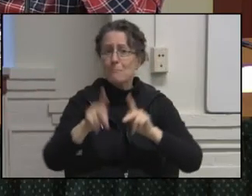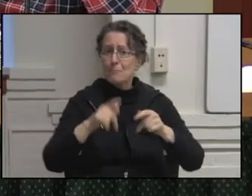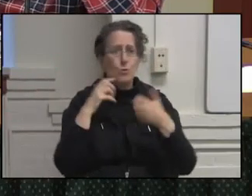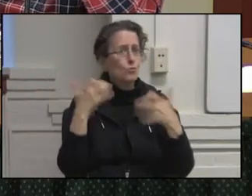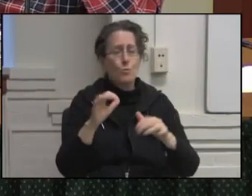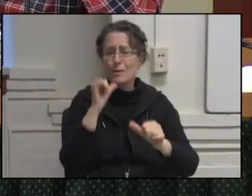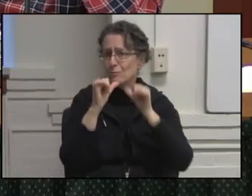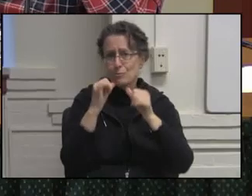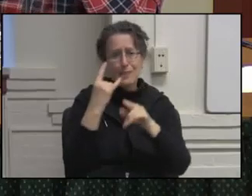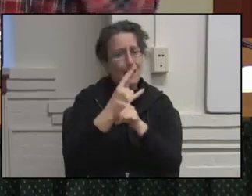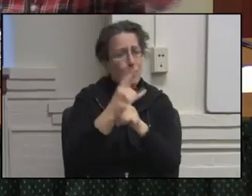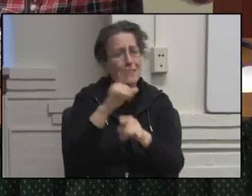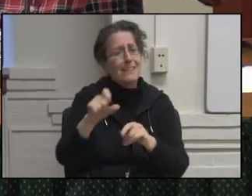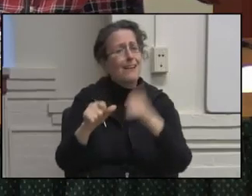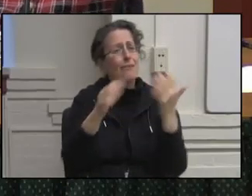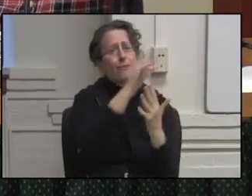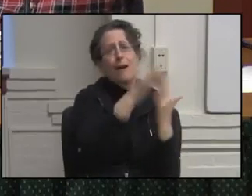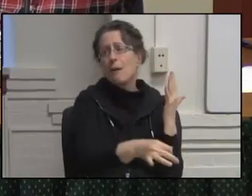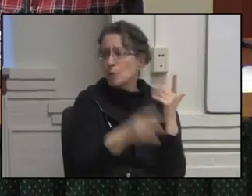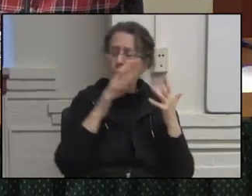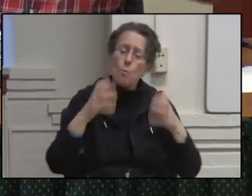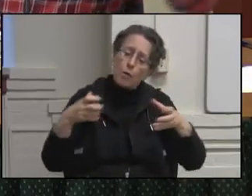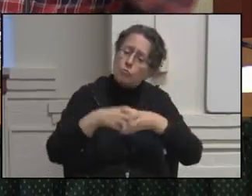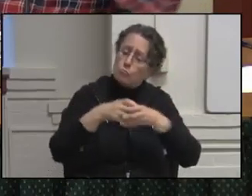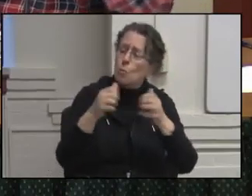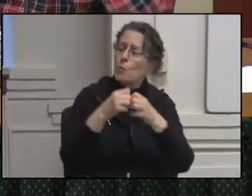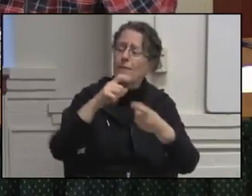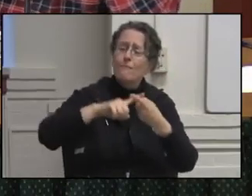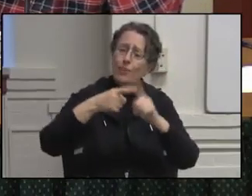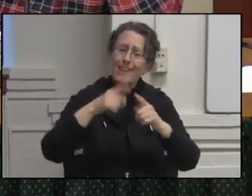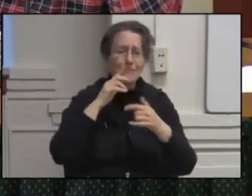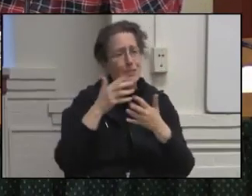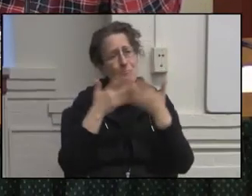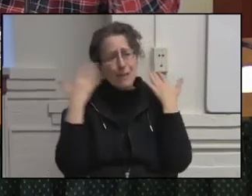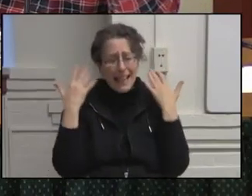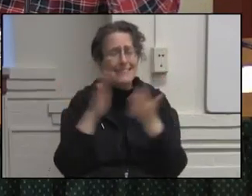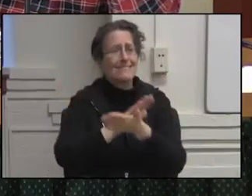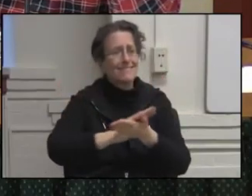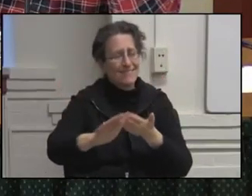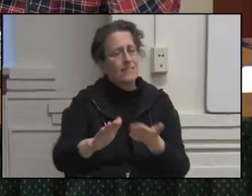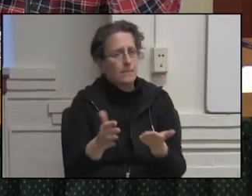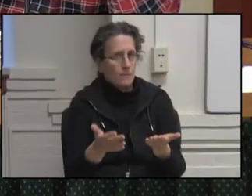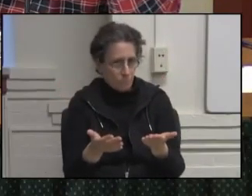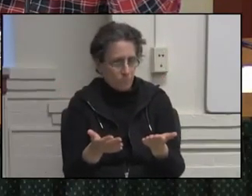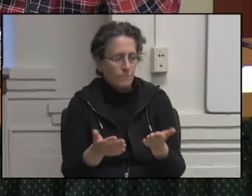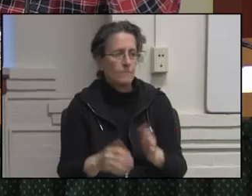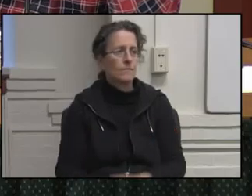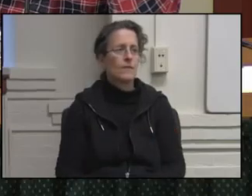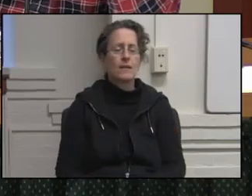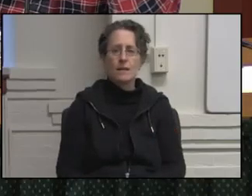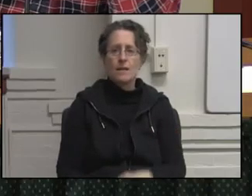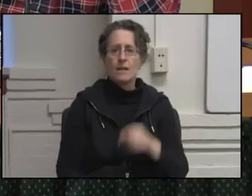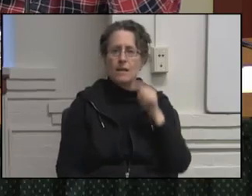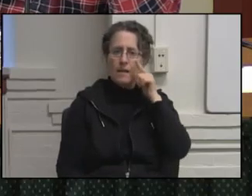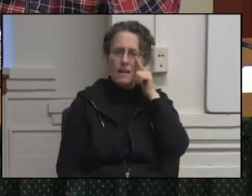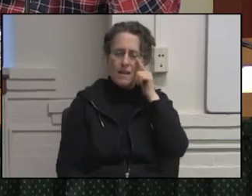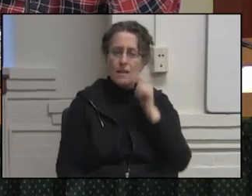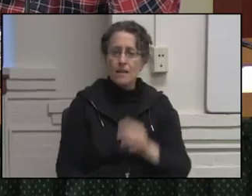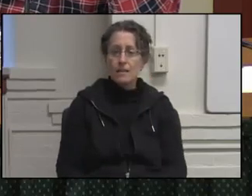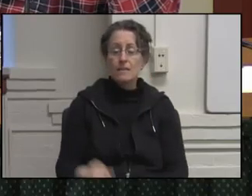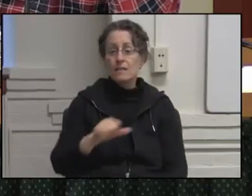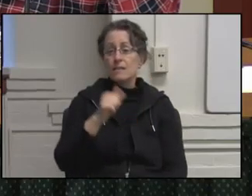alcohol, but want to hang out in this, you know, pleasant setting. And then I had a question, a really basic